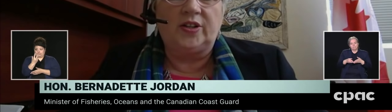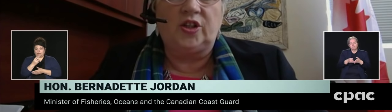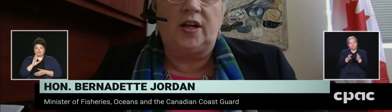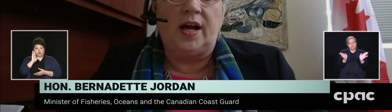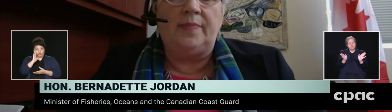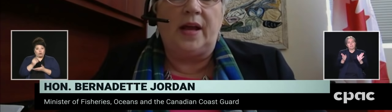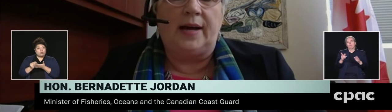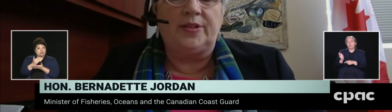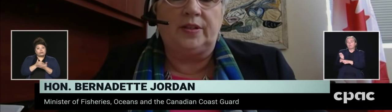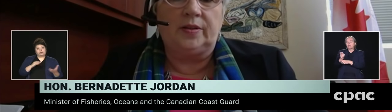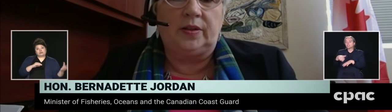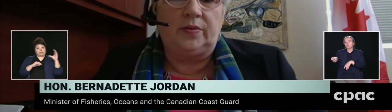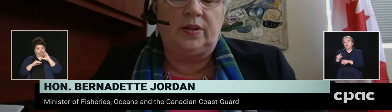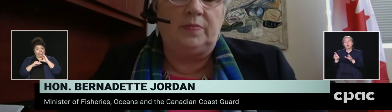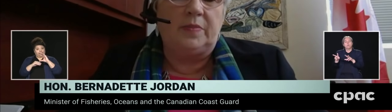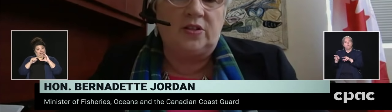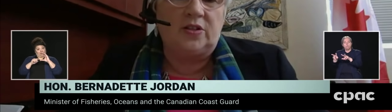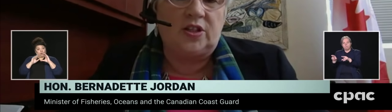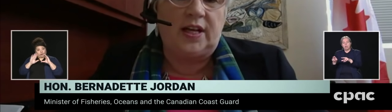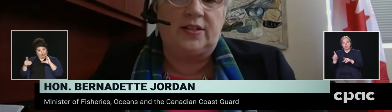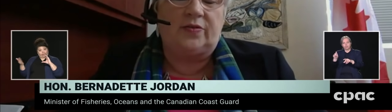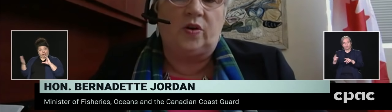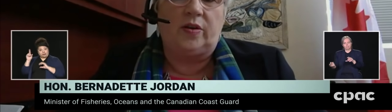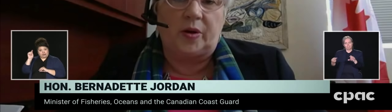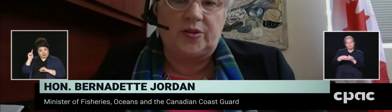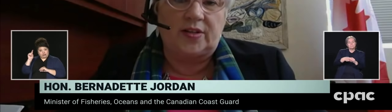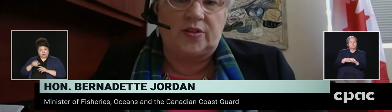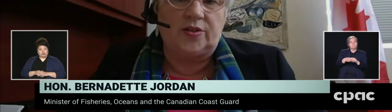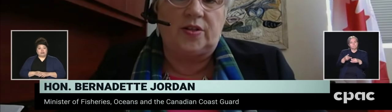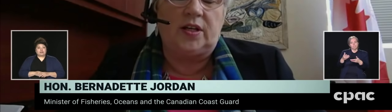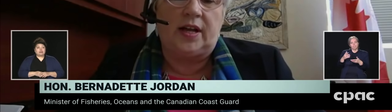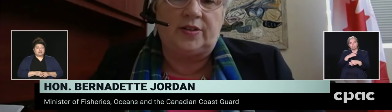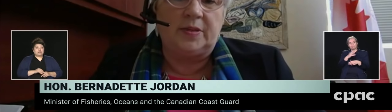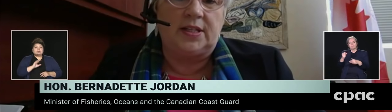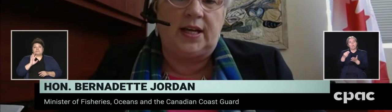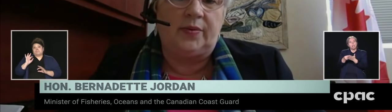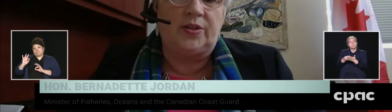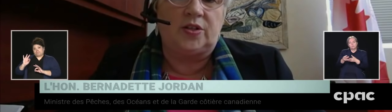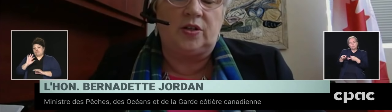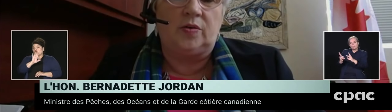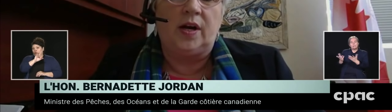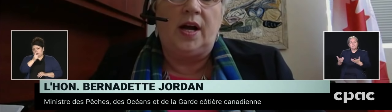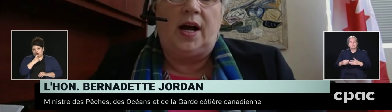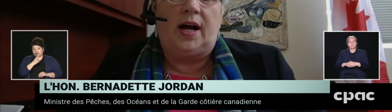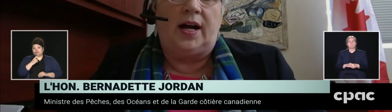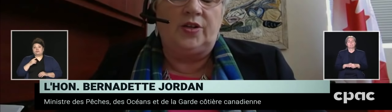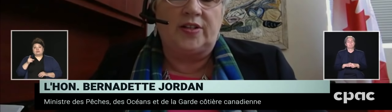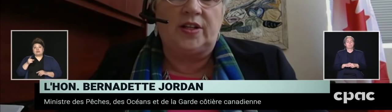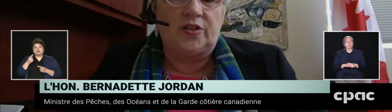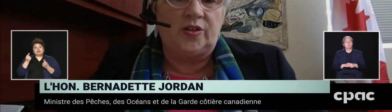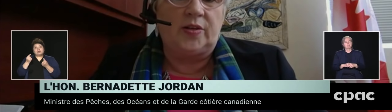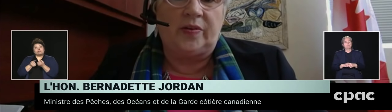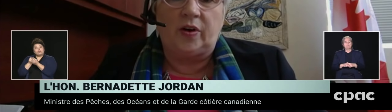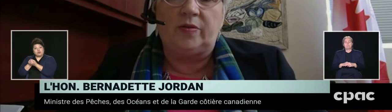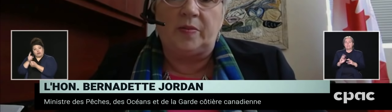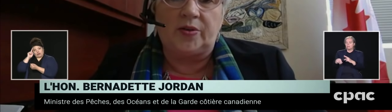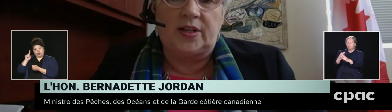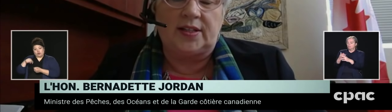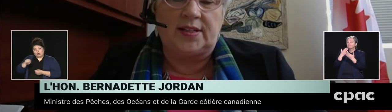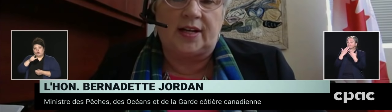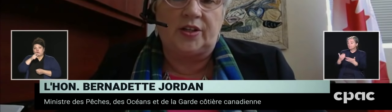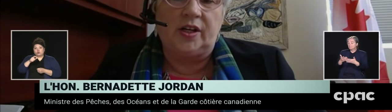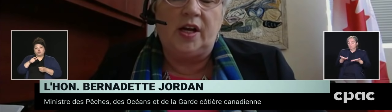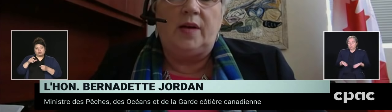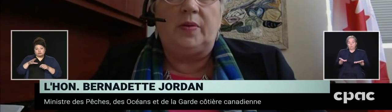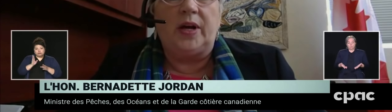for the question. Absolutely. The message today is for the processors. The announcement today was to address concerns that we've heard from the